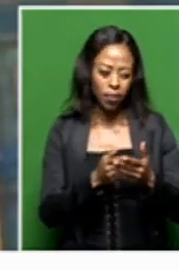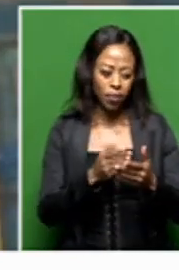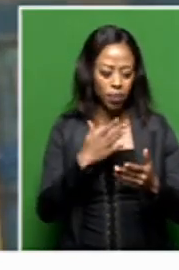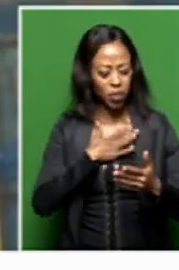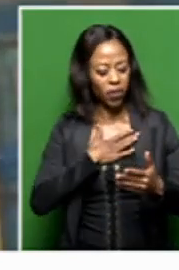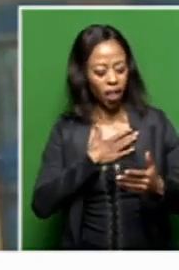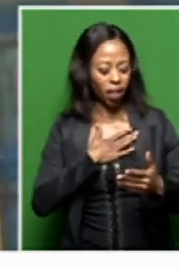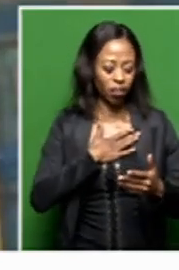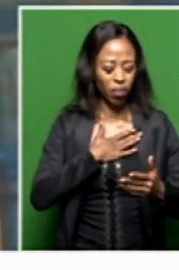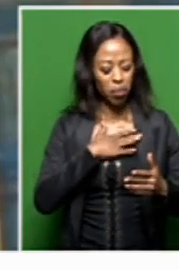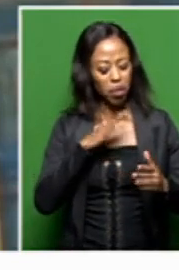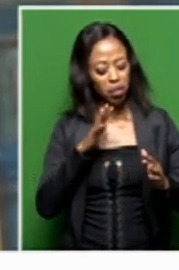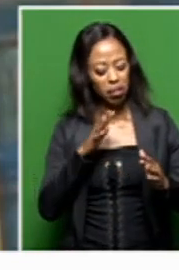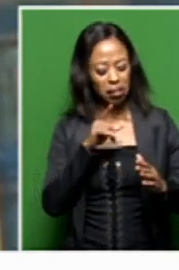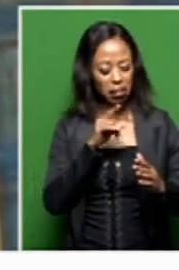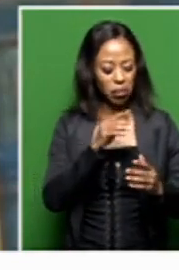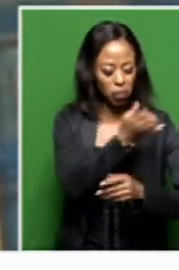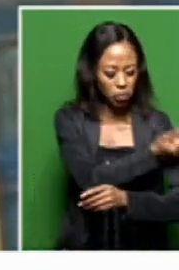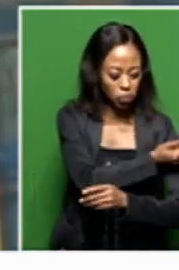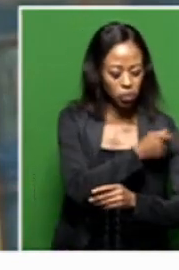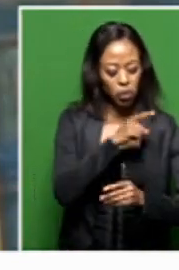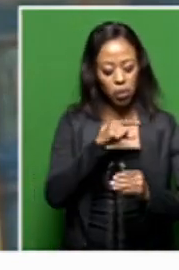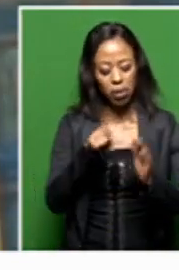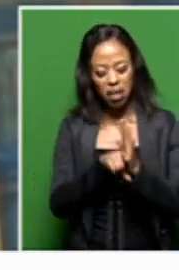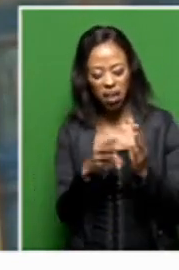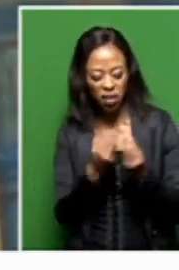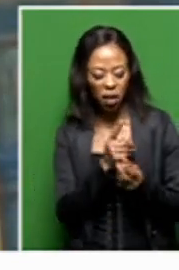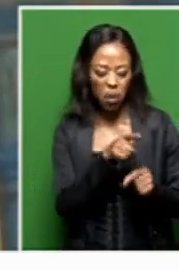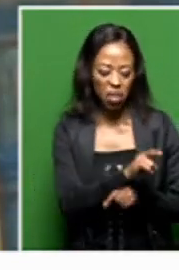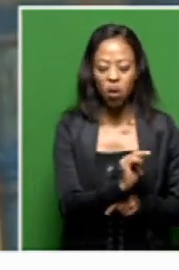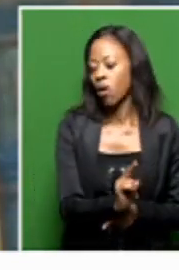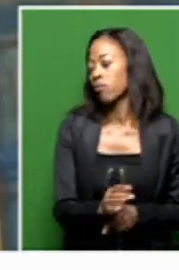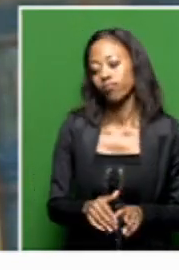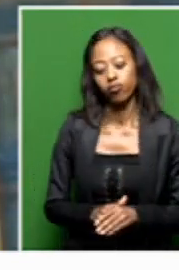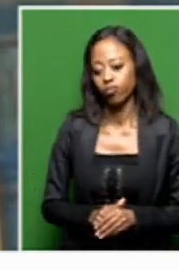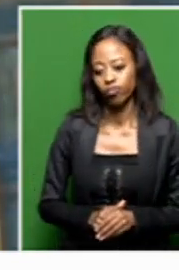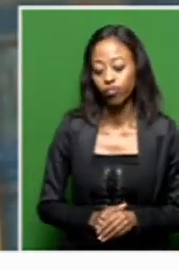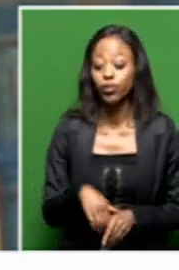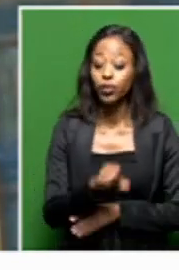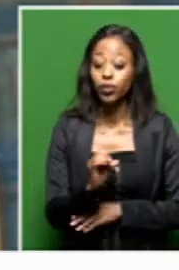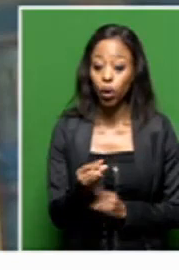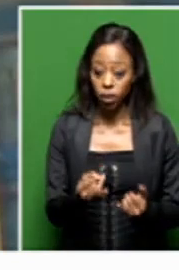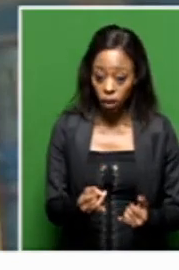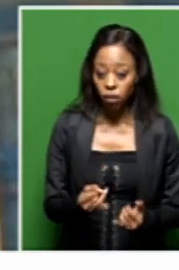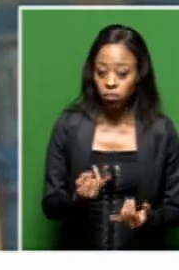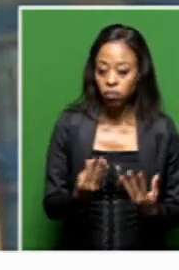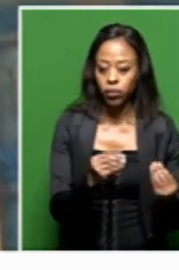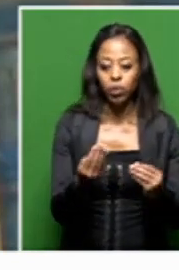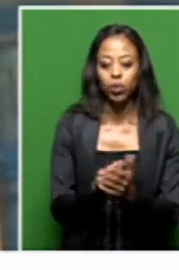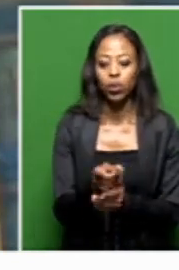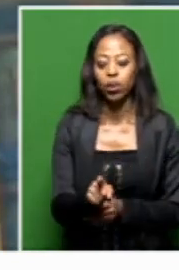extent that it was originally anticipated or thought in the international space. So we are now